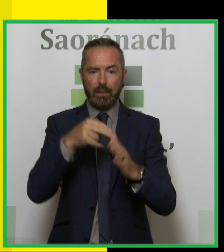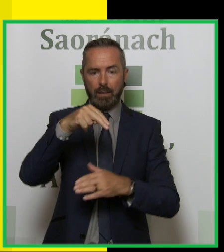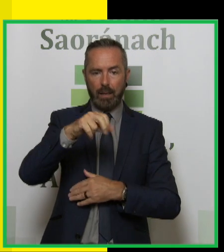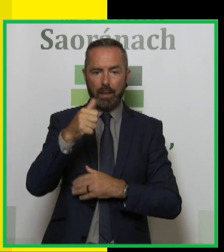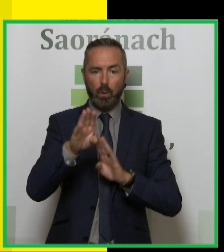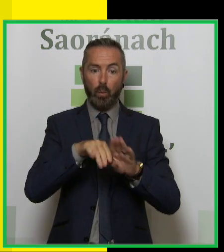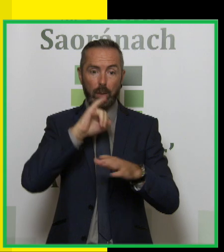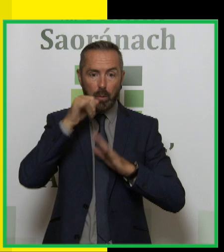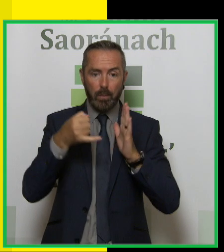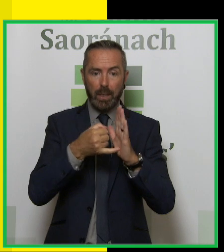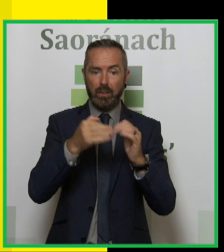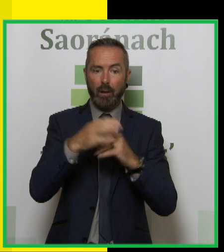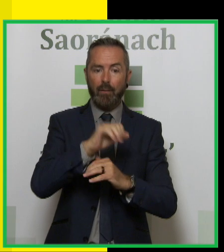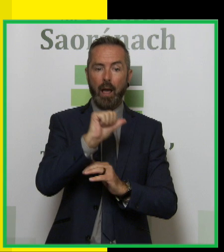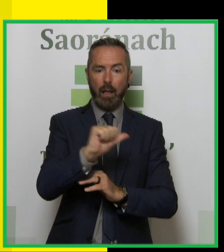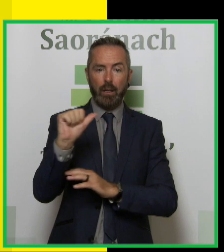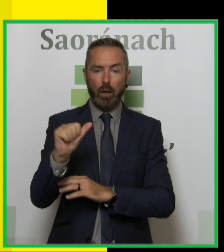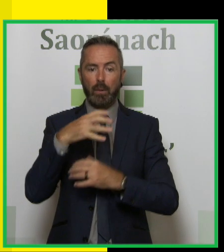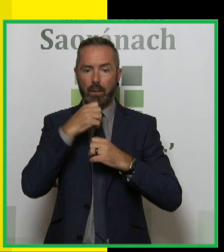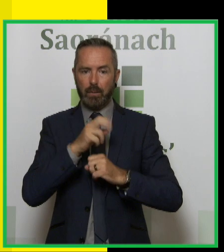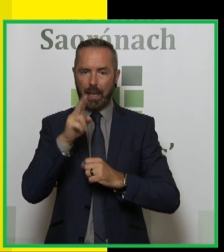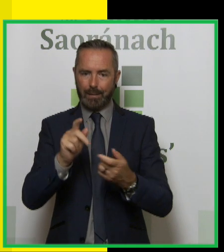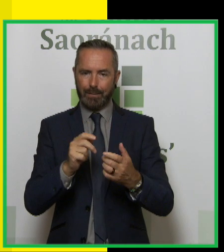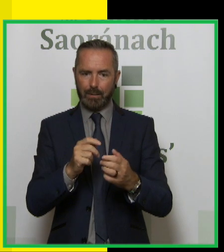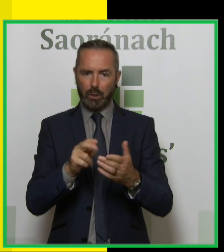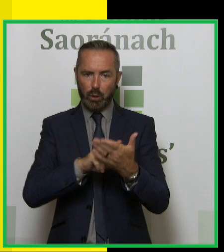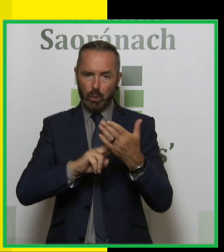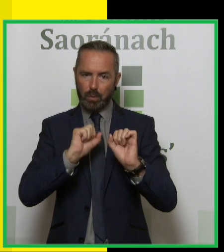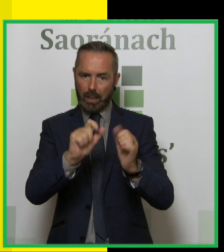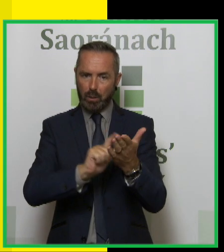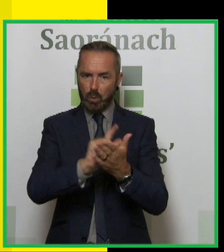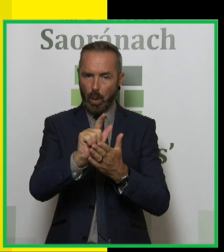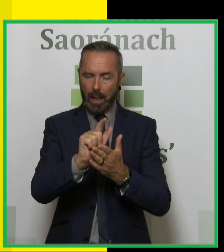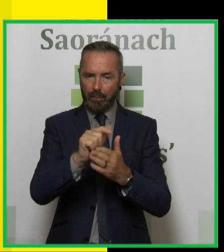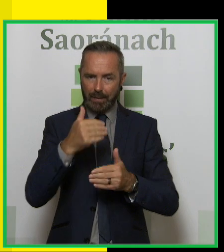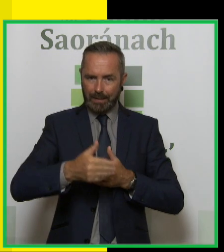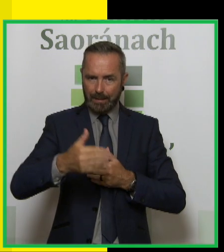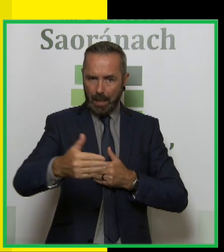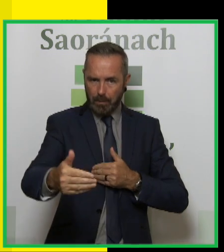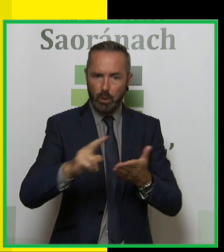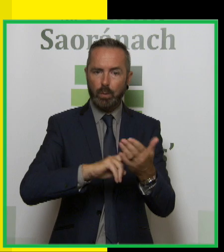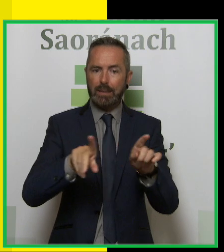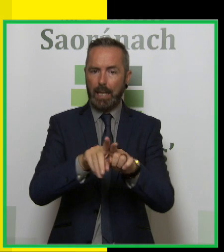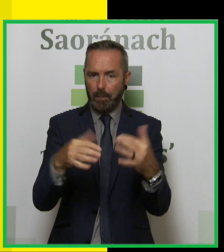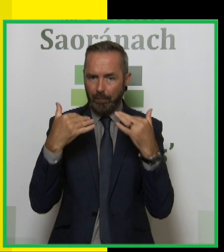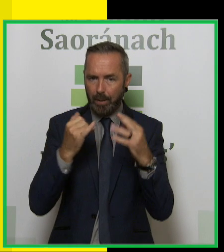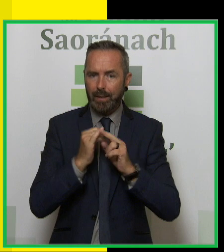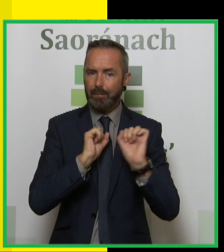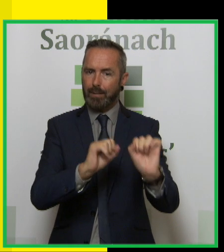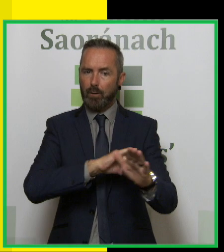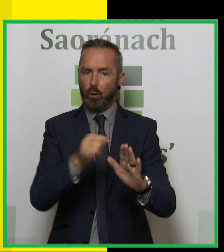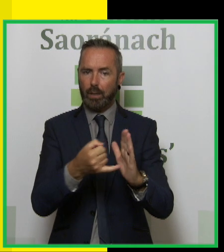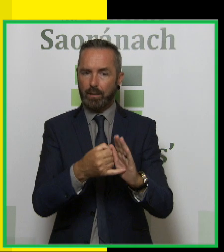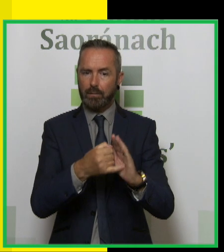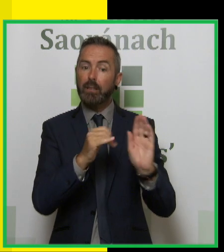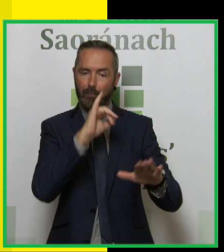kind permission of Alcoholics Anonymous, we're allowed to adapt their 12 steps and a lot of their material into our own organization. It